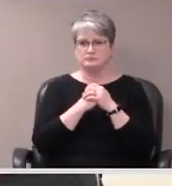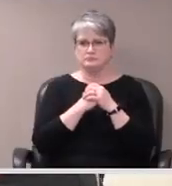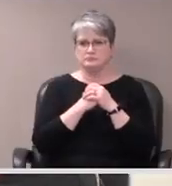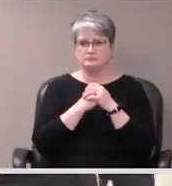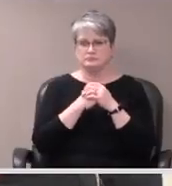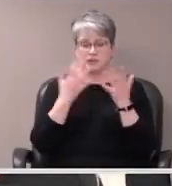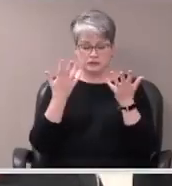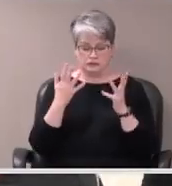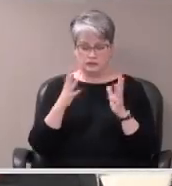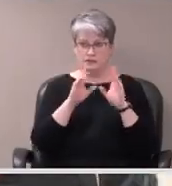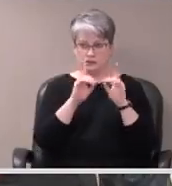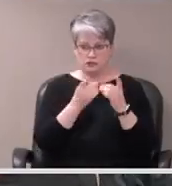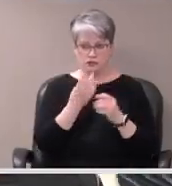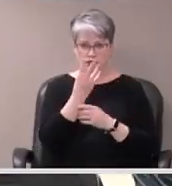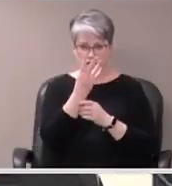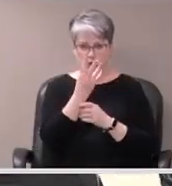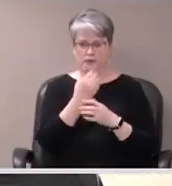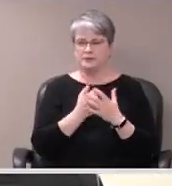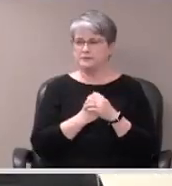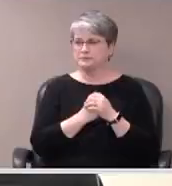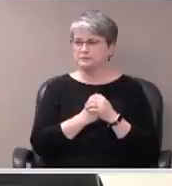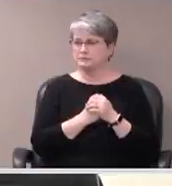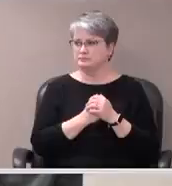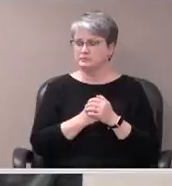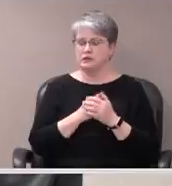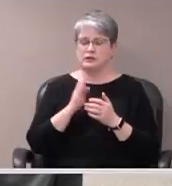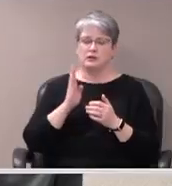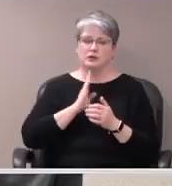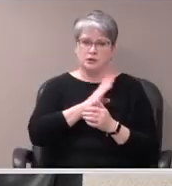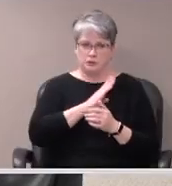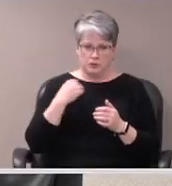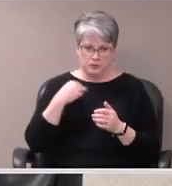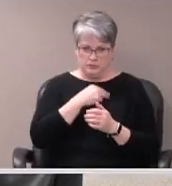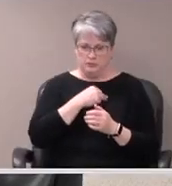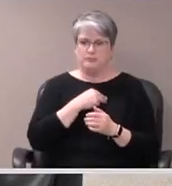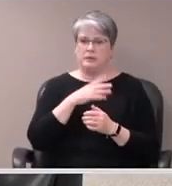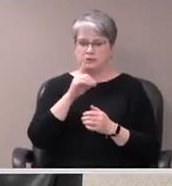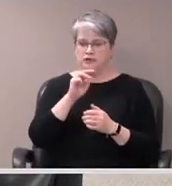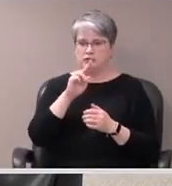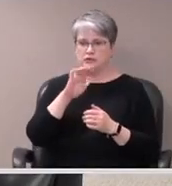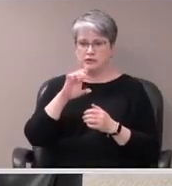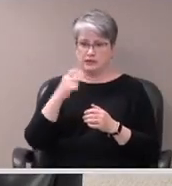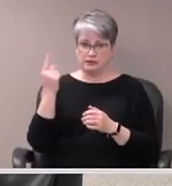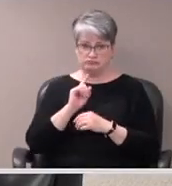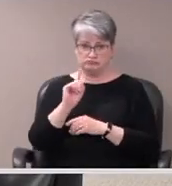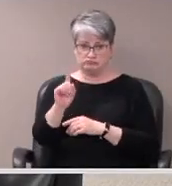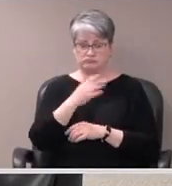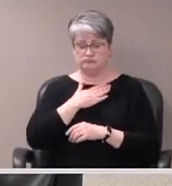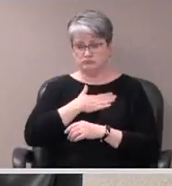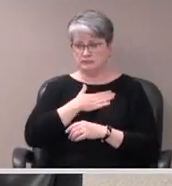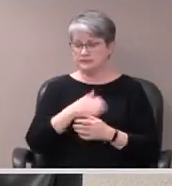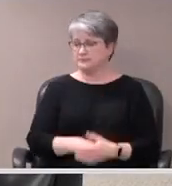And that is it from District 4. Board Member Linda Duncan, if you can join us at the front.